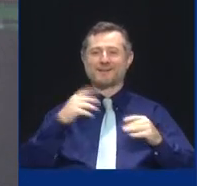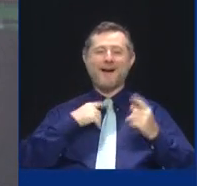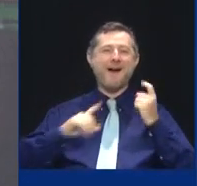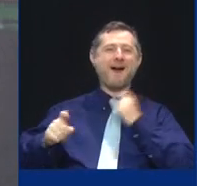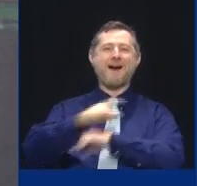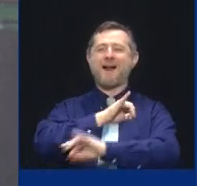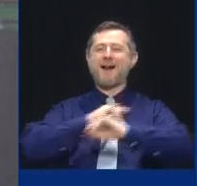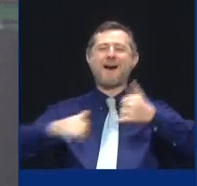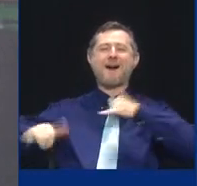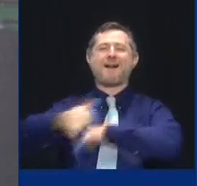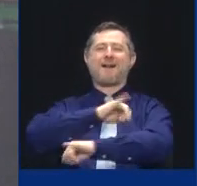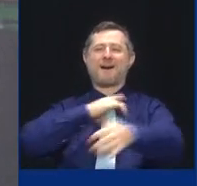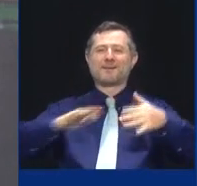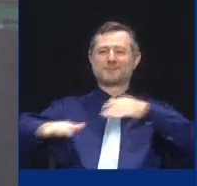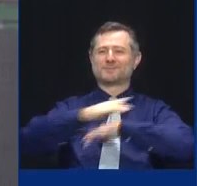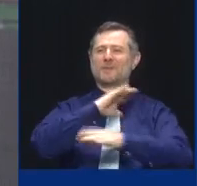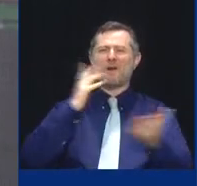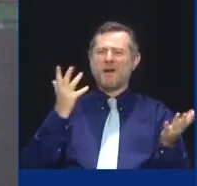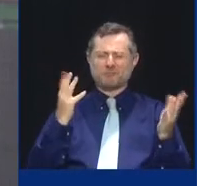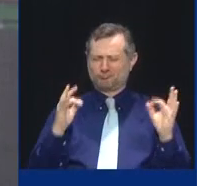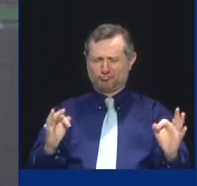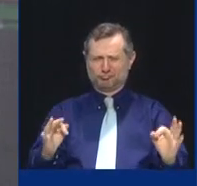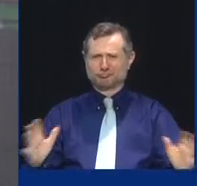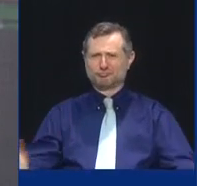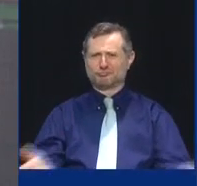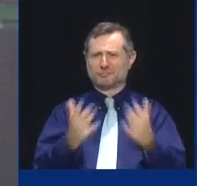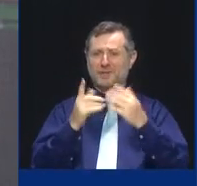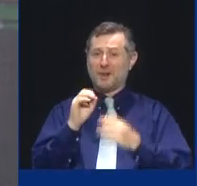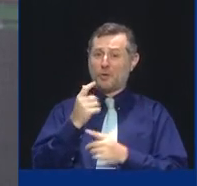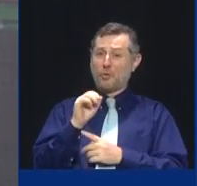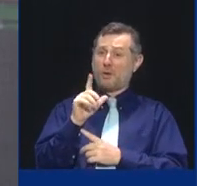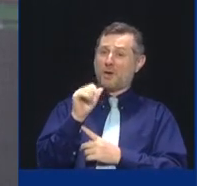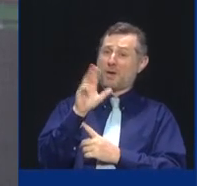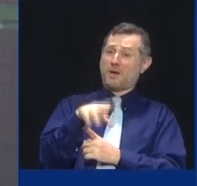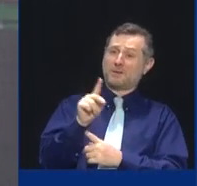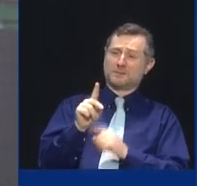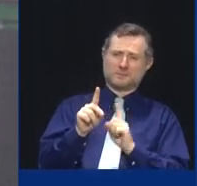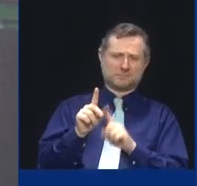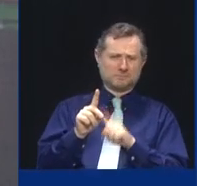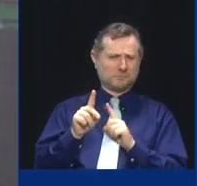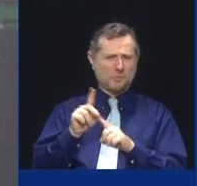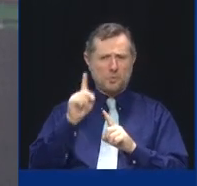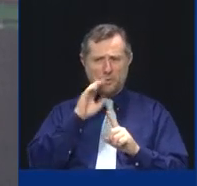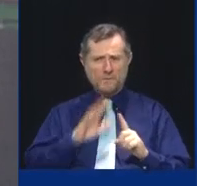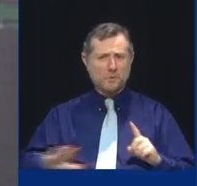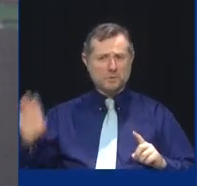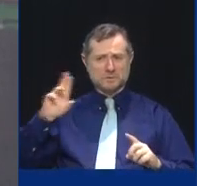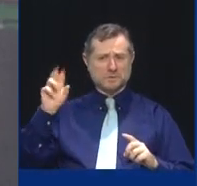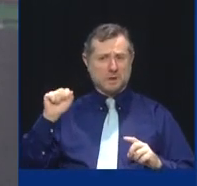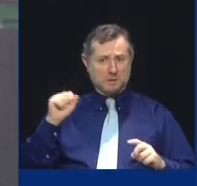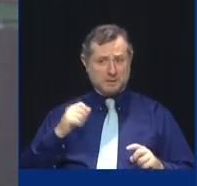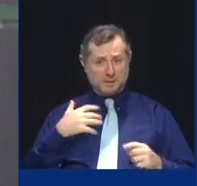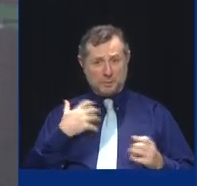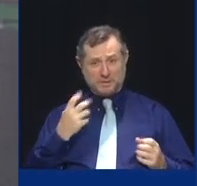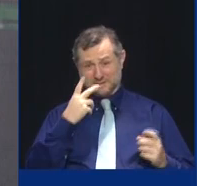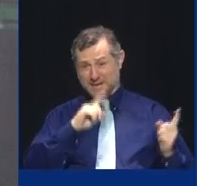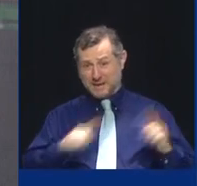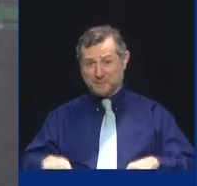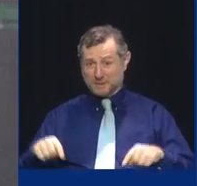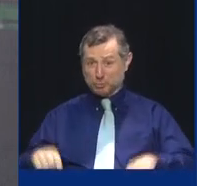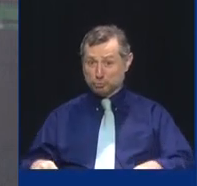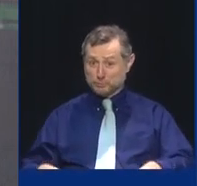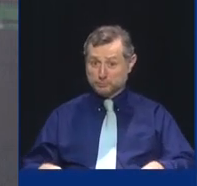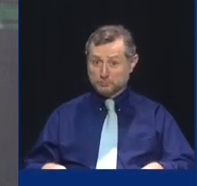moment, Legoland, a national attraction, opens up, and it